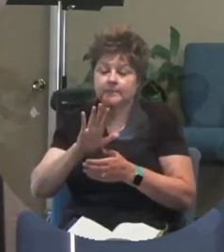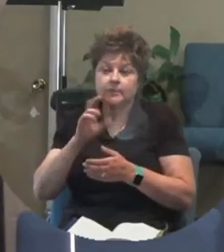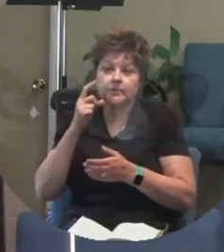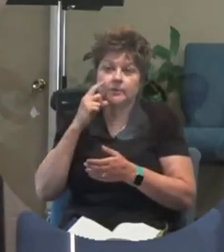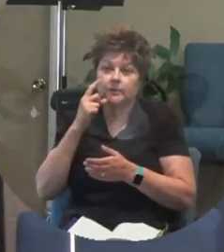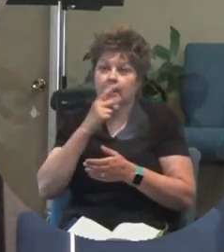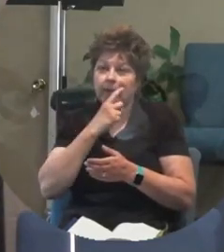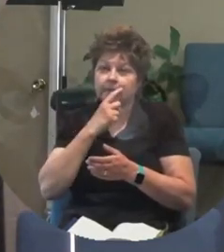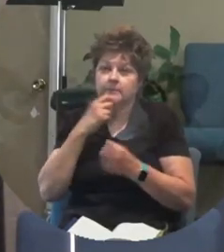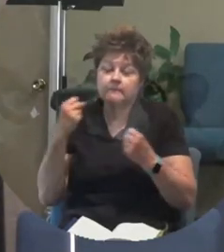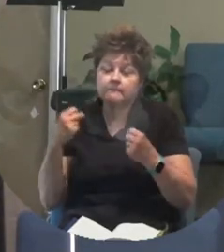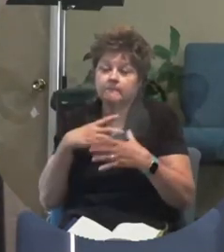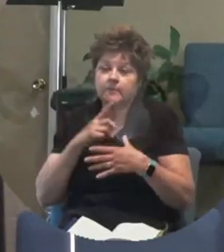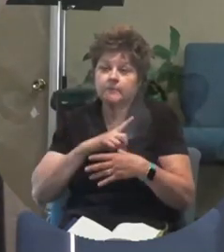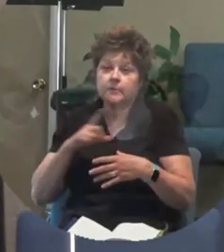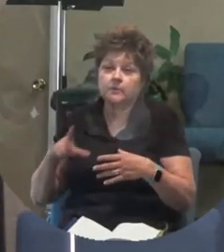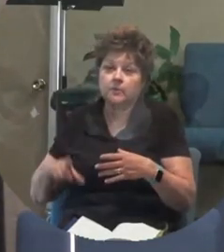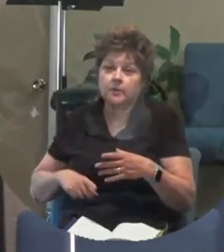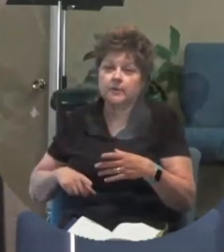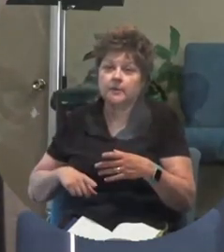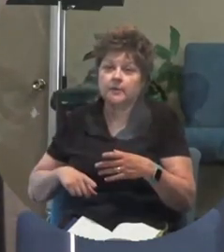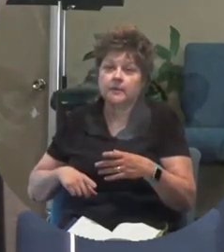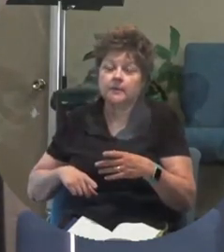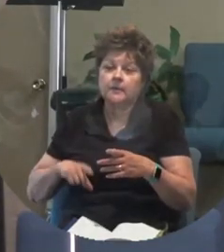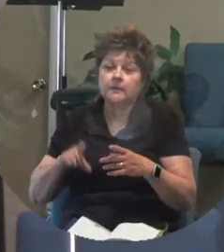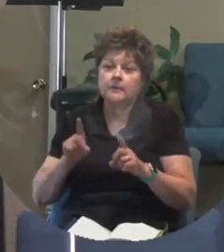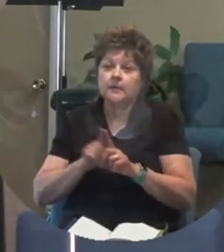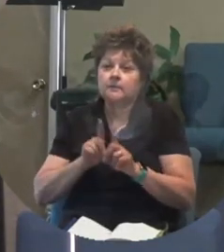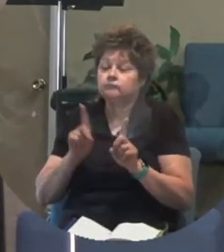away from evil. And this fear is not a,